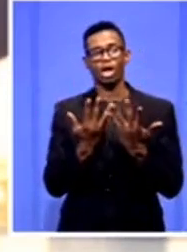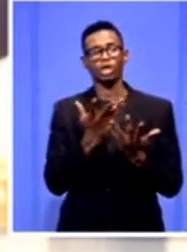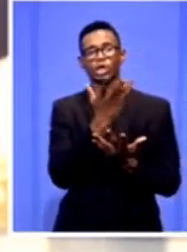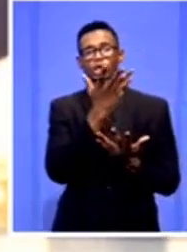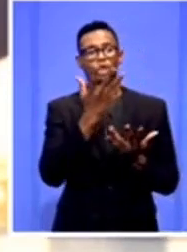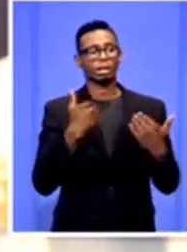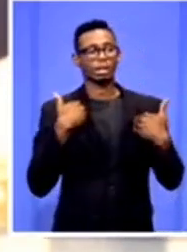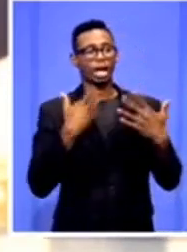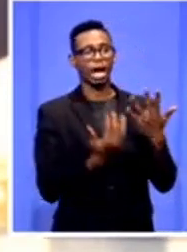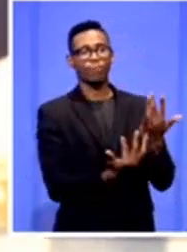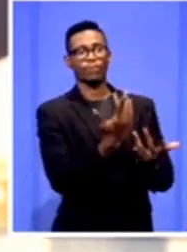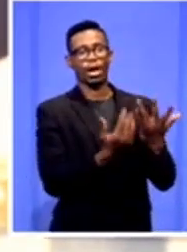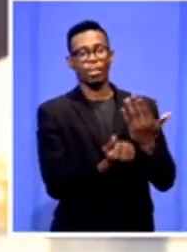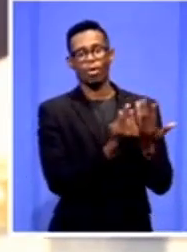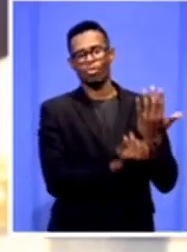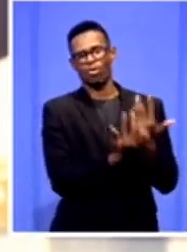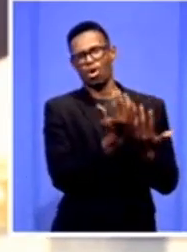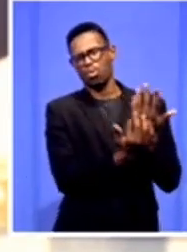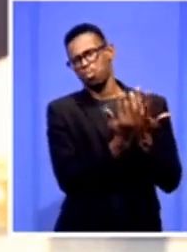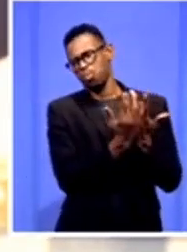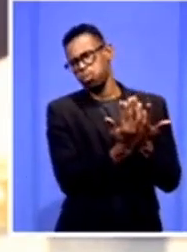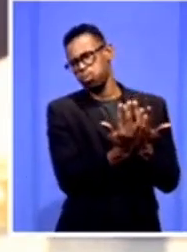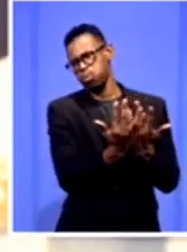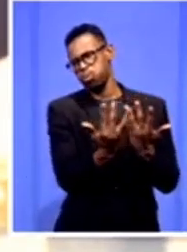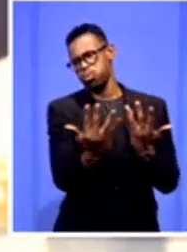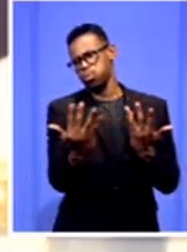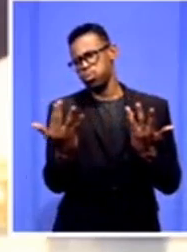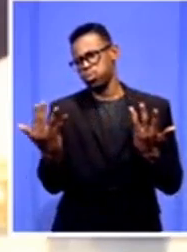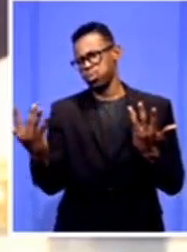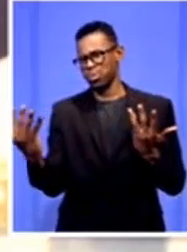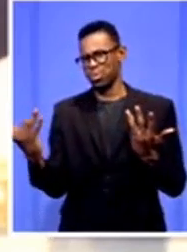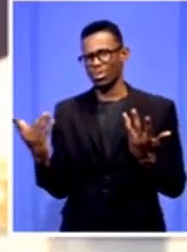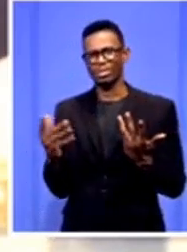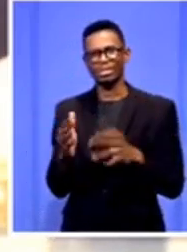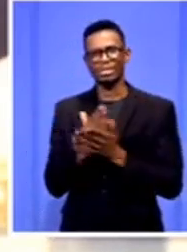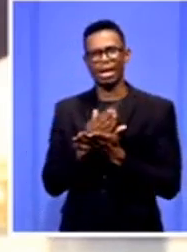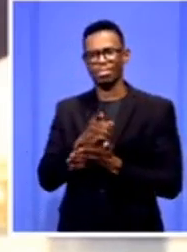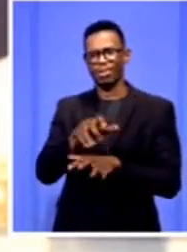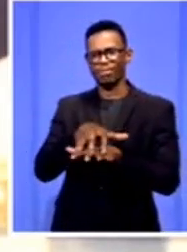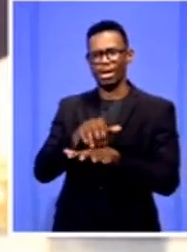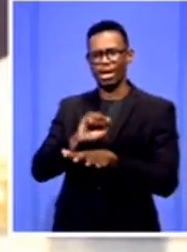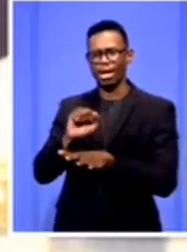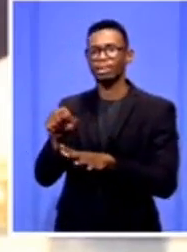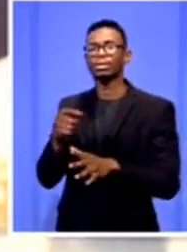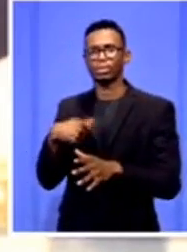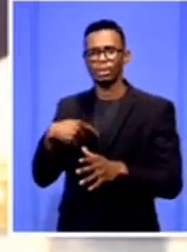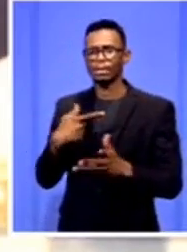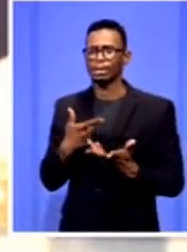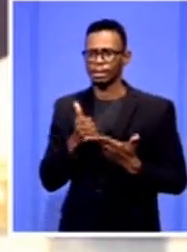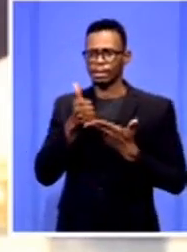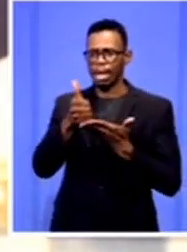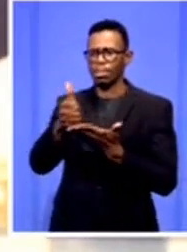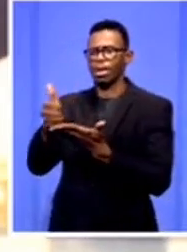rapolasi ba rona re kgonne ba thusa. We are also assessing the damage caused by the recent floods in